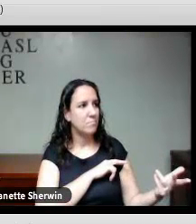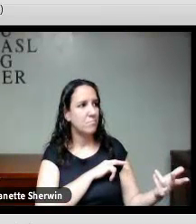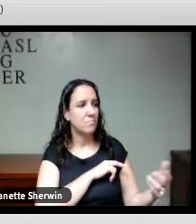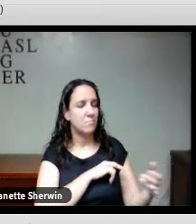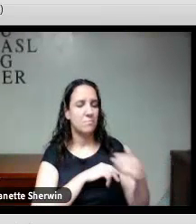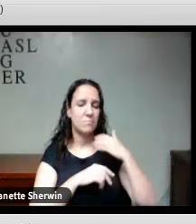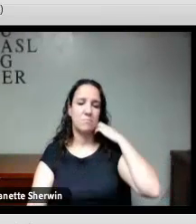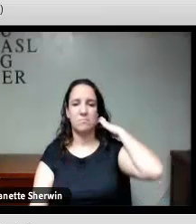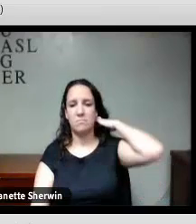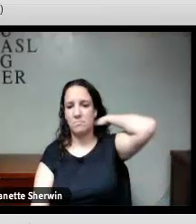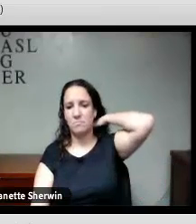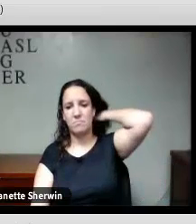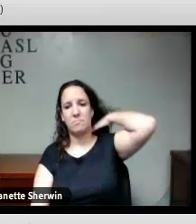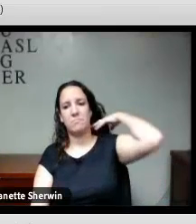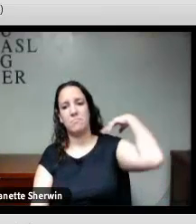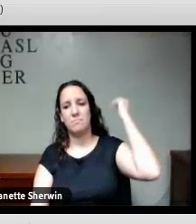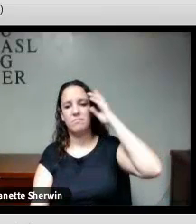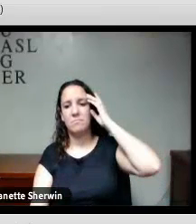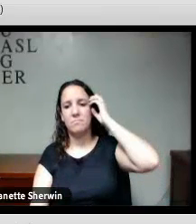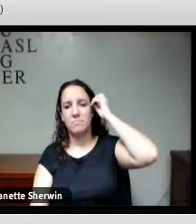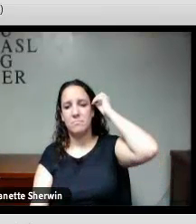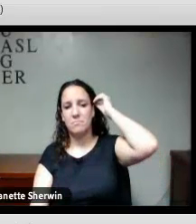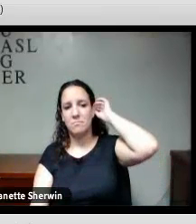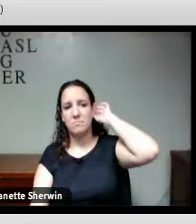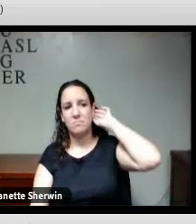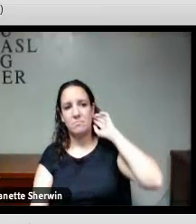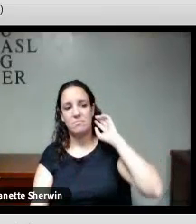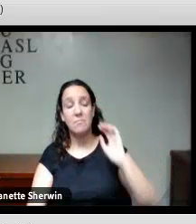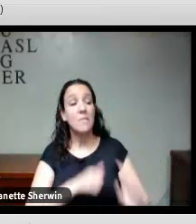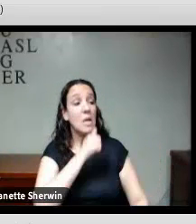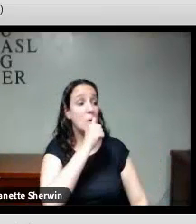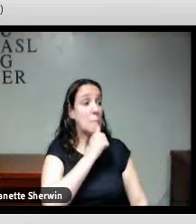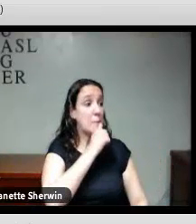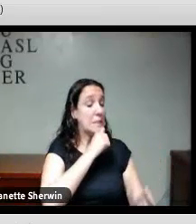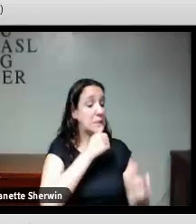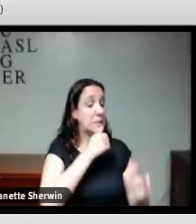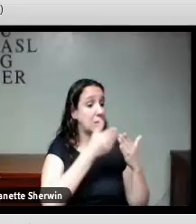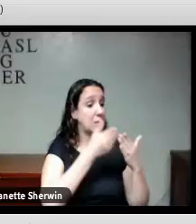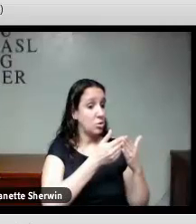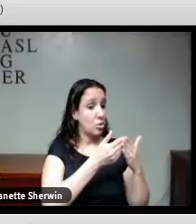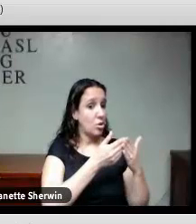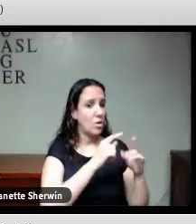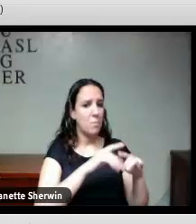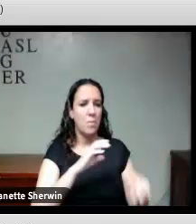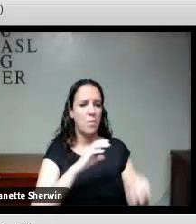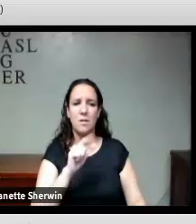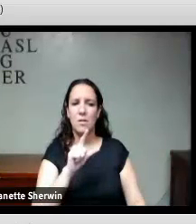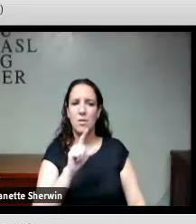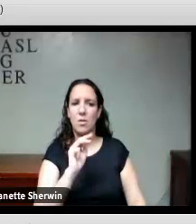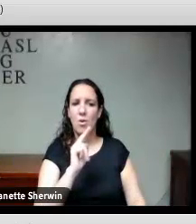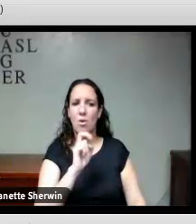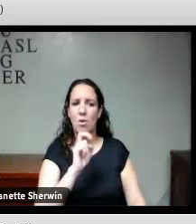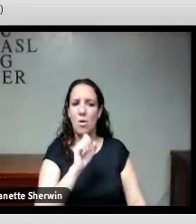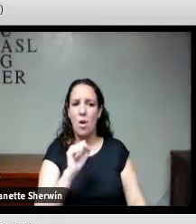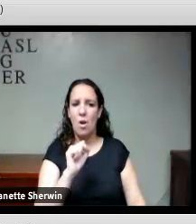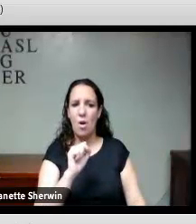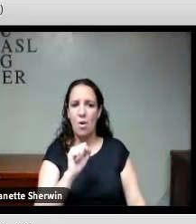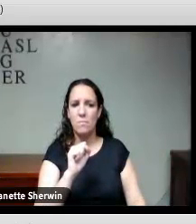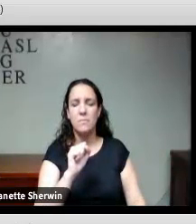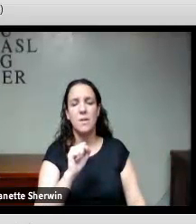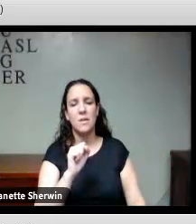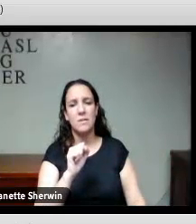for you that says, and patience is good for that, except that the calmness is something different, isn't it? Thank you so much for